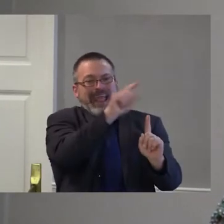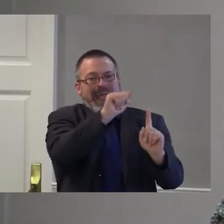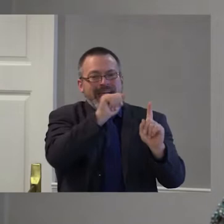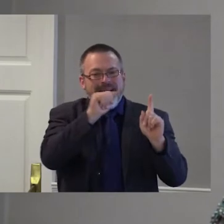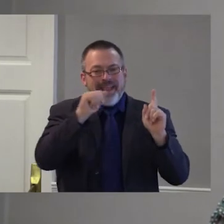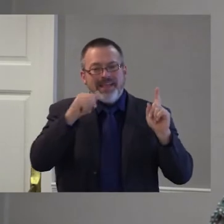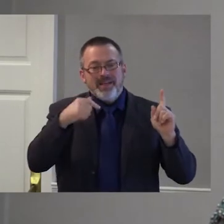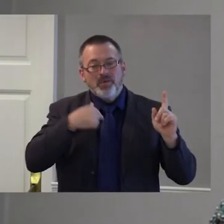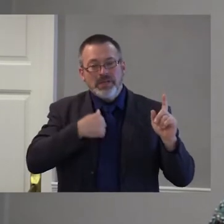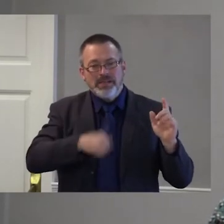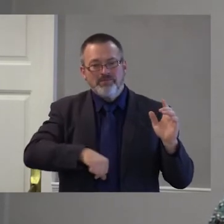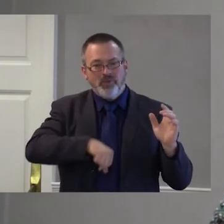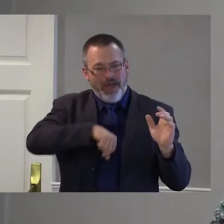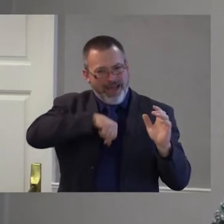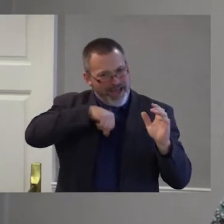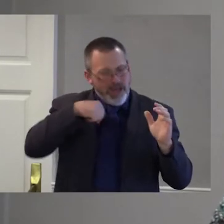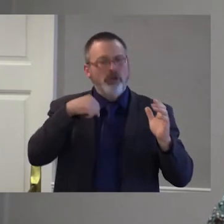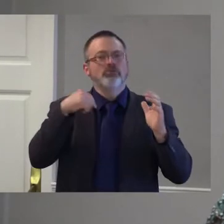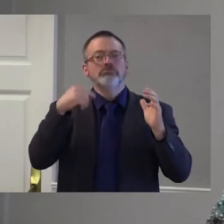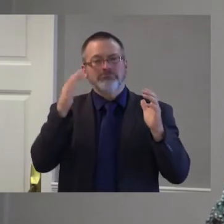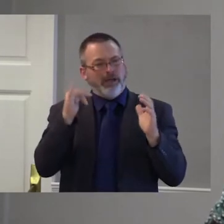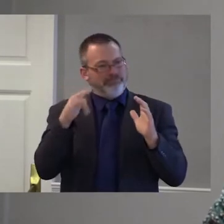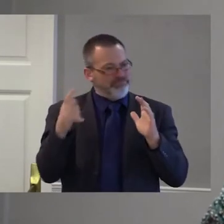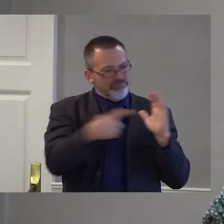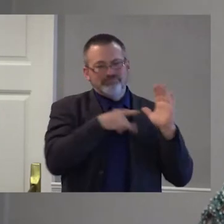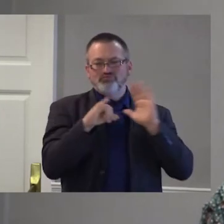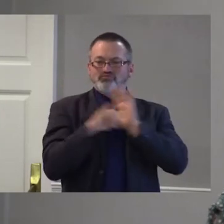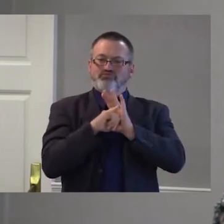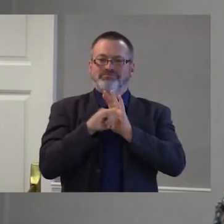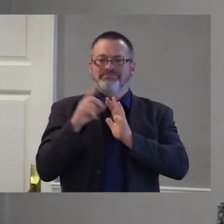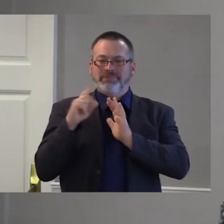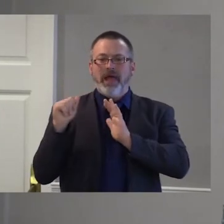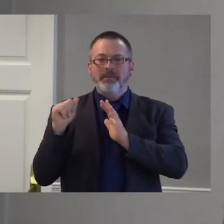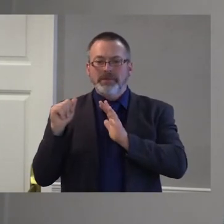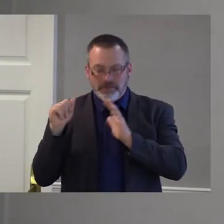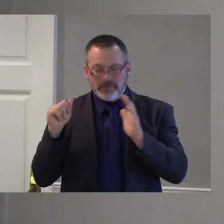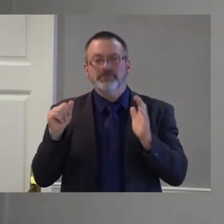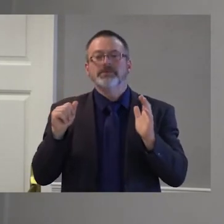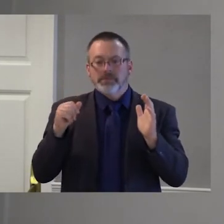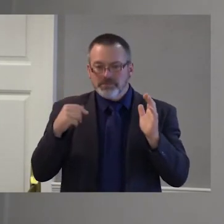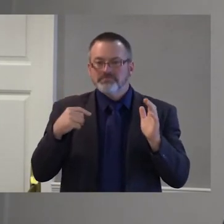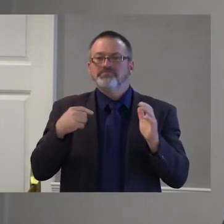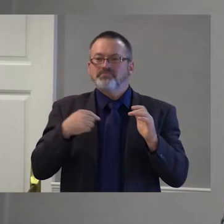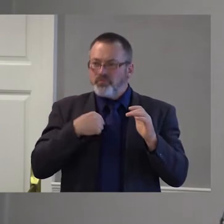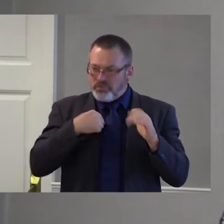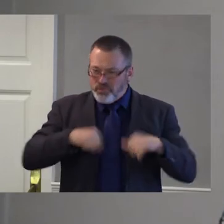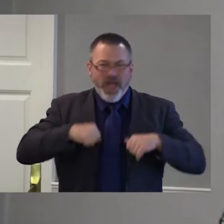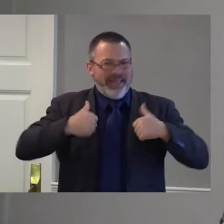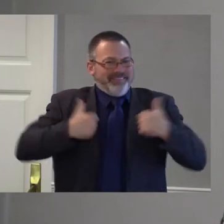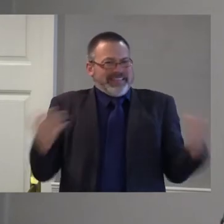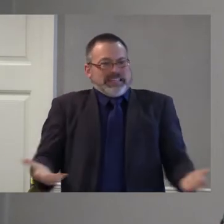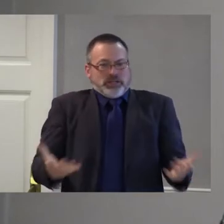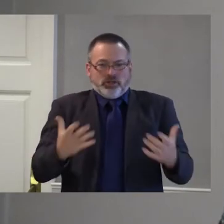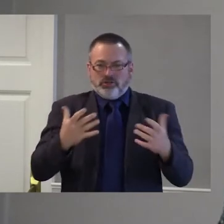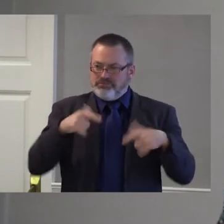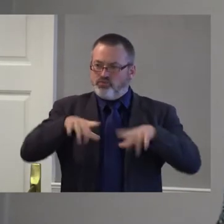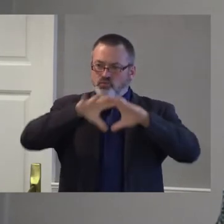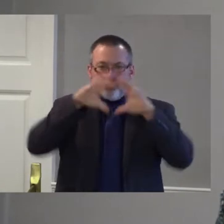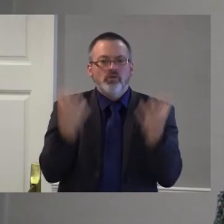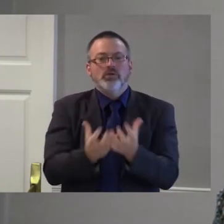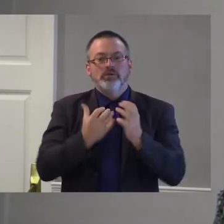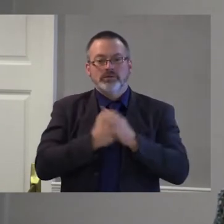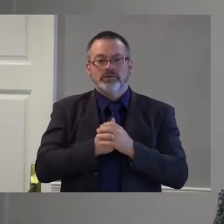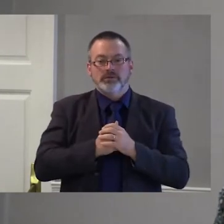disabilities. We are proud to be living in a world that we are creating. I have such gratitude for people who